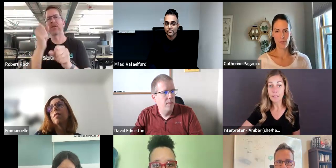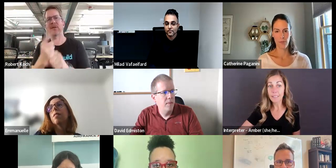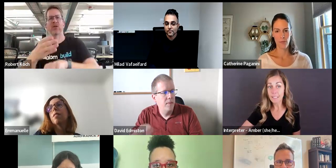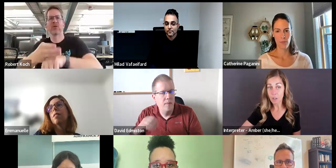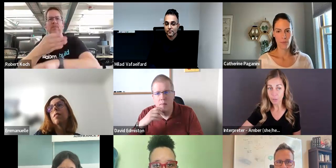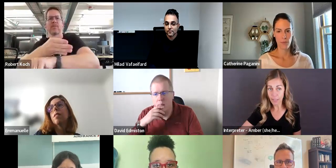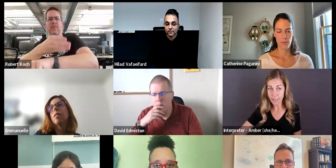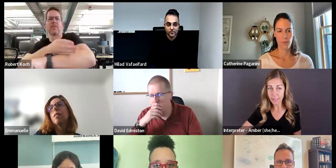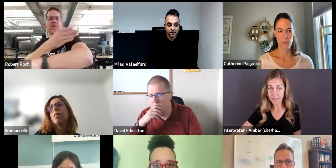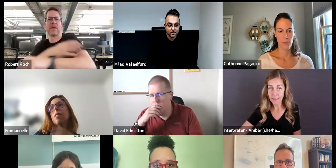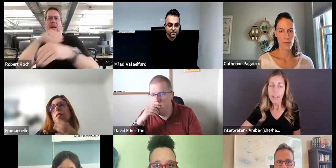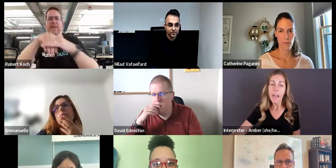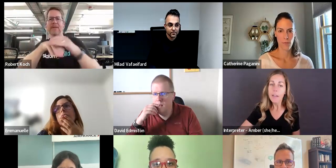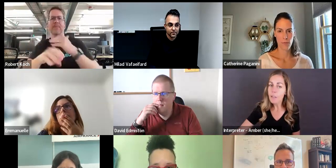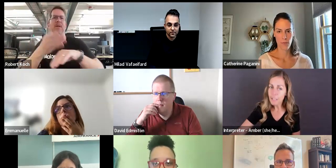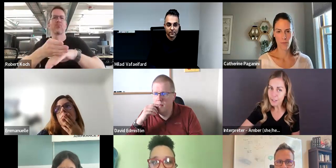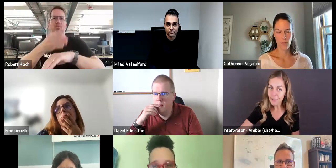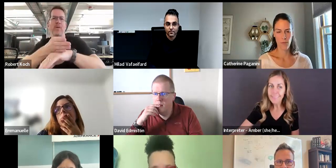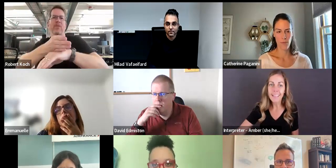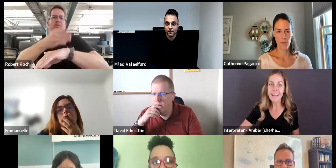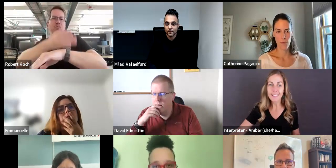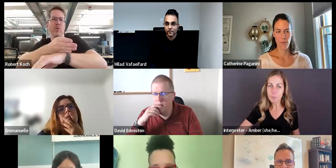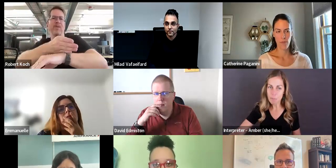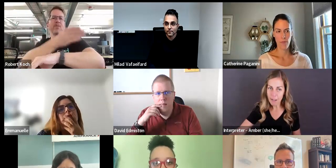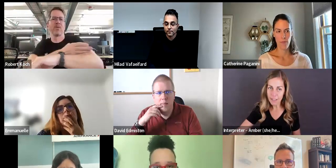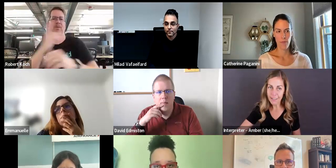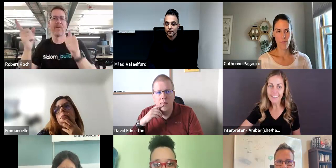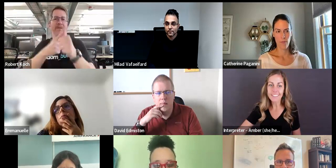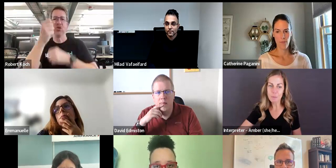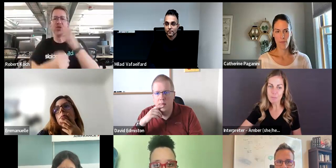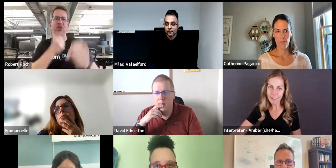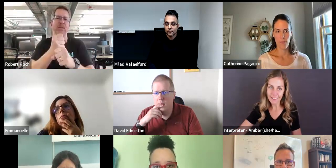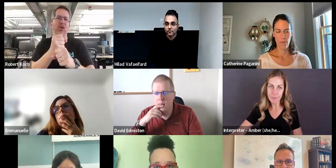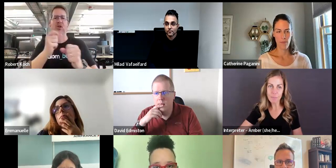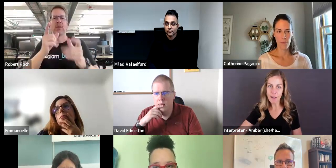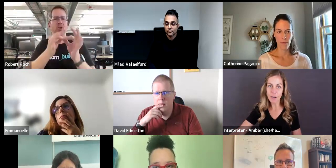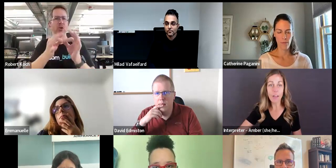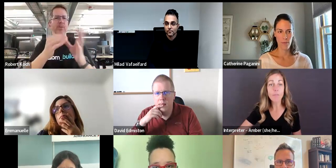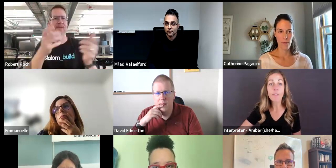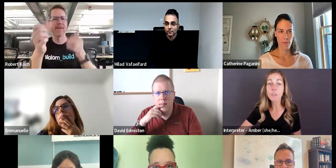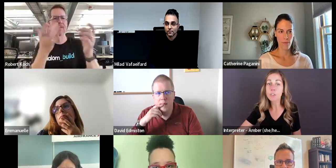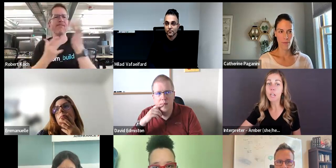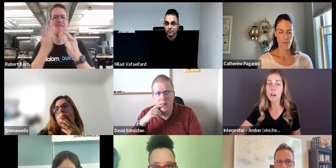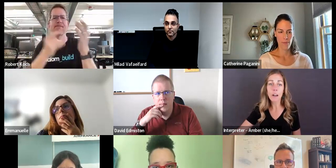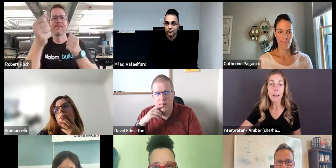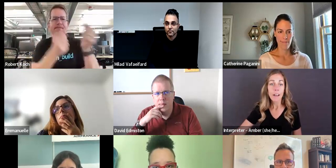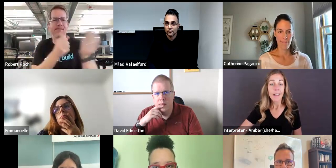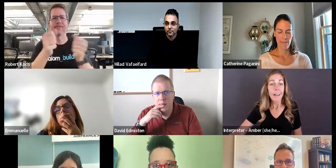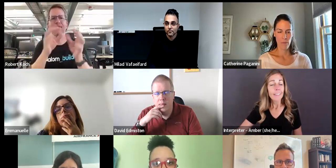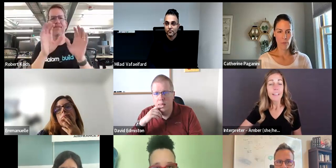taking place in Las Vegas. Every year, they get a little bit better and a little bit better, a little bit better. That first